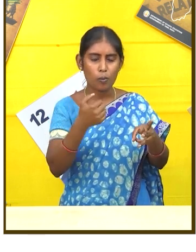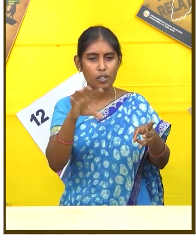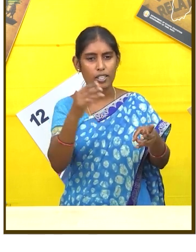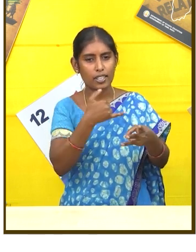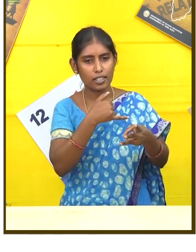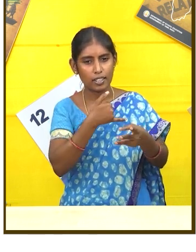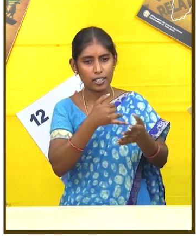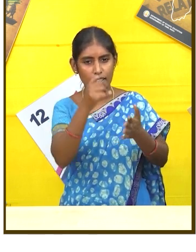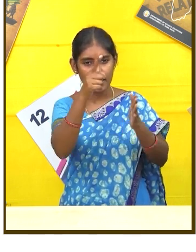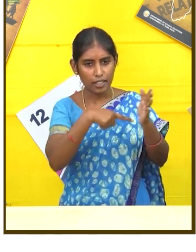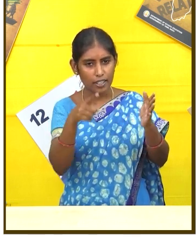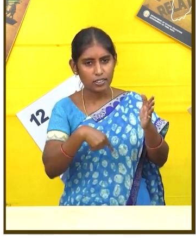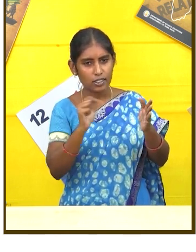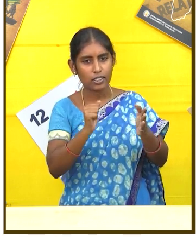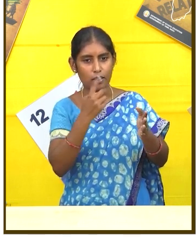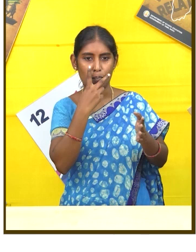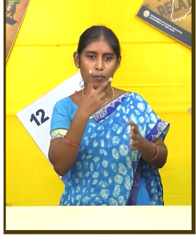y.